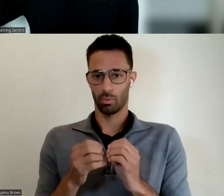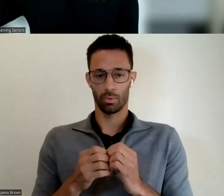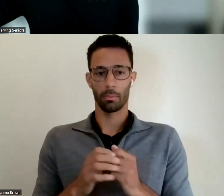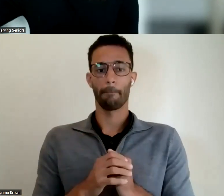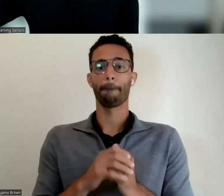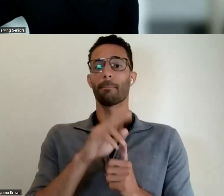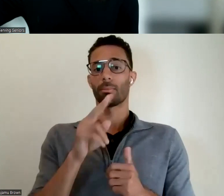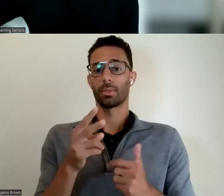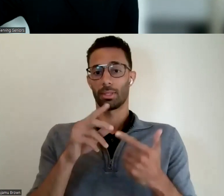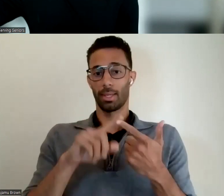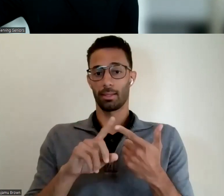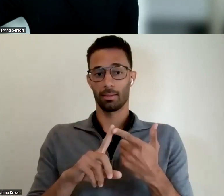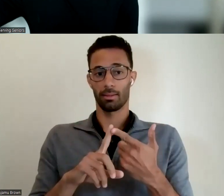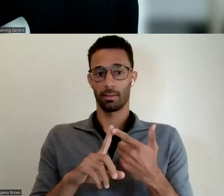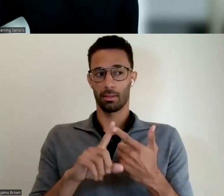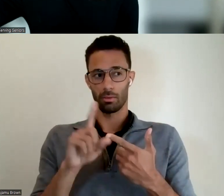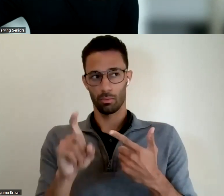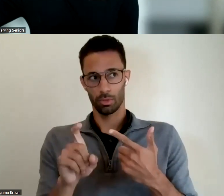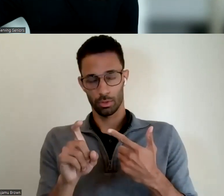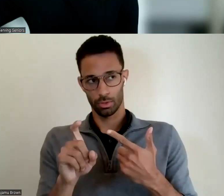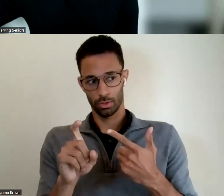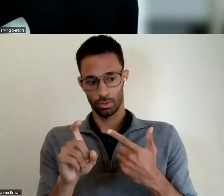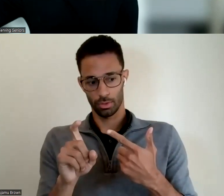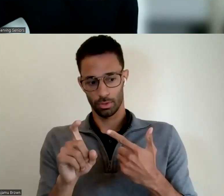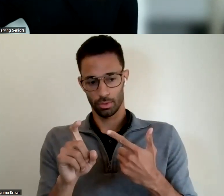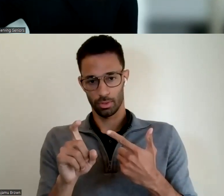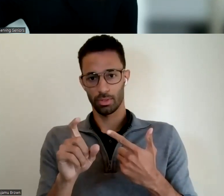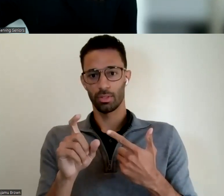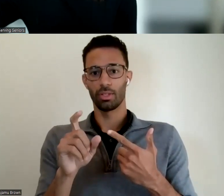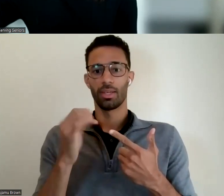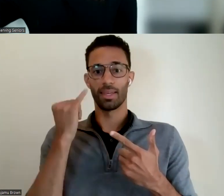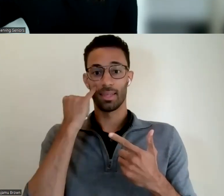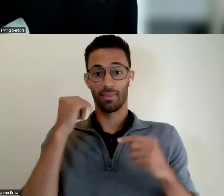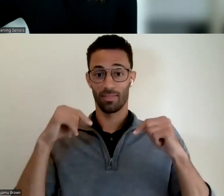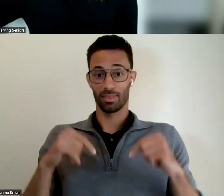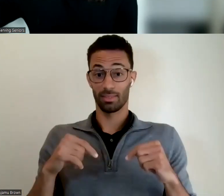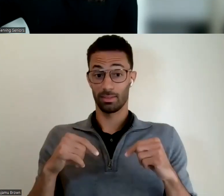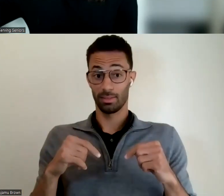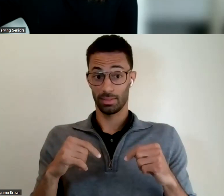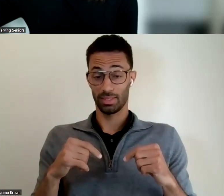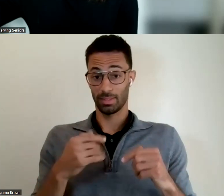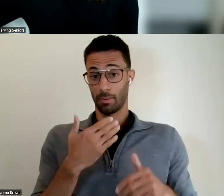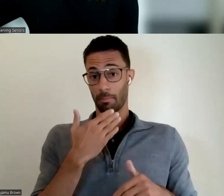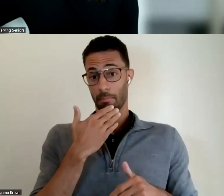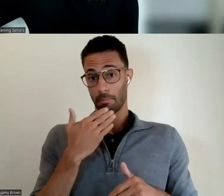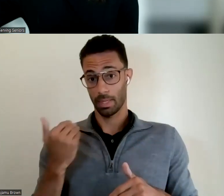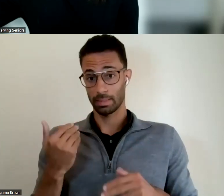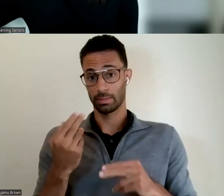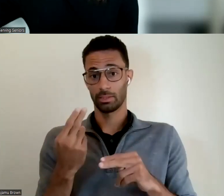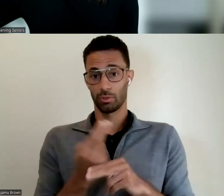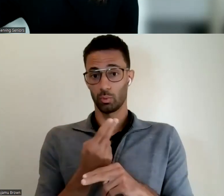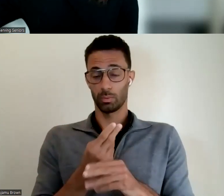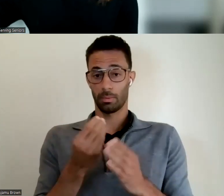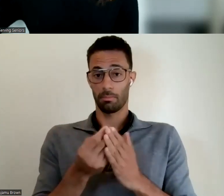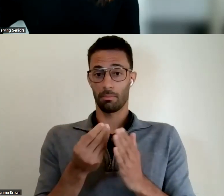The second question was about if this is the most cost-effective intervention.